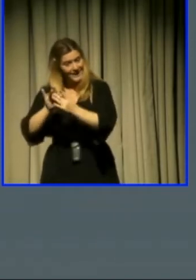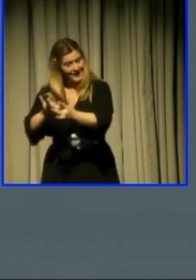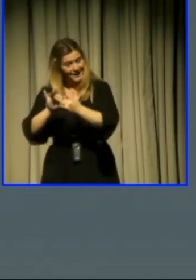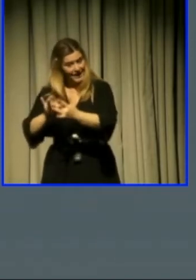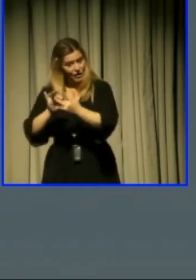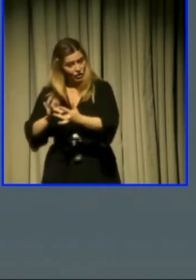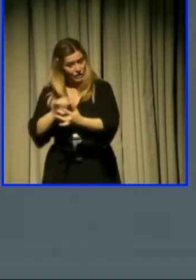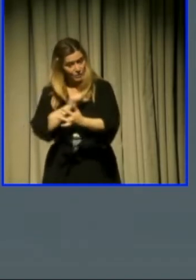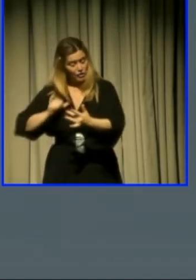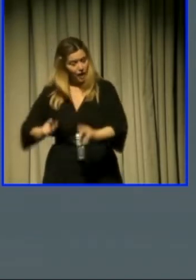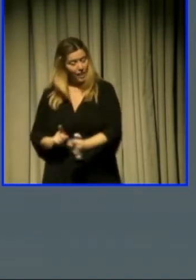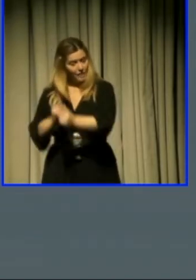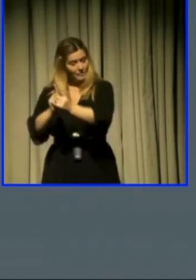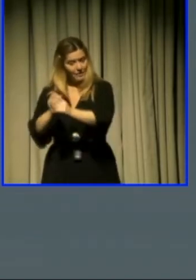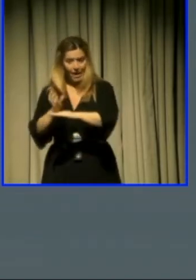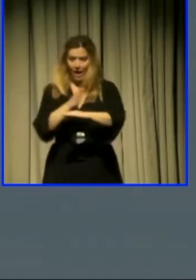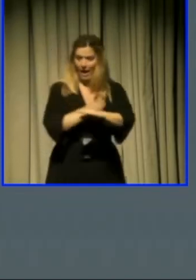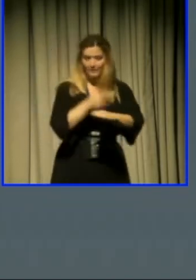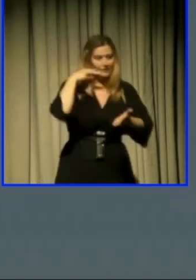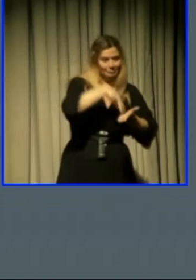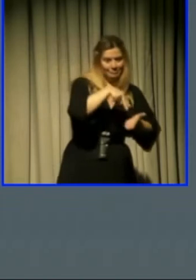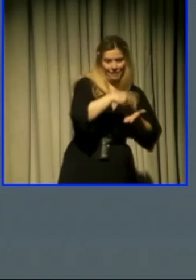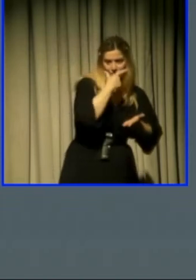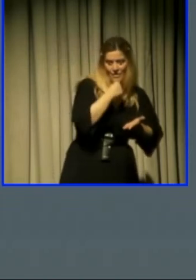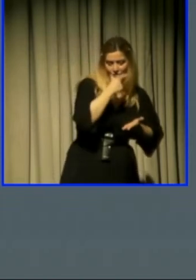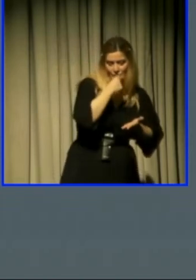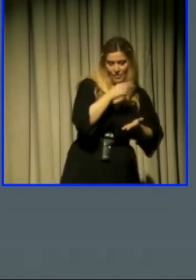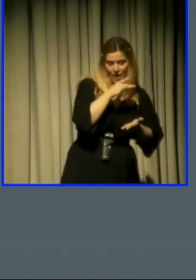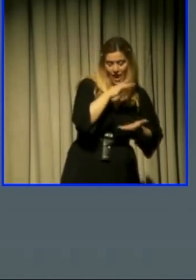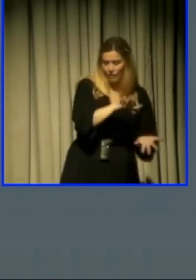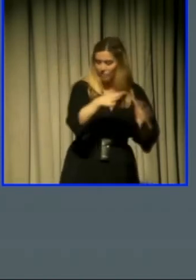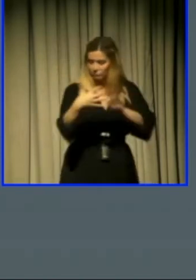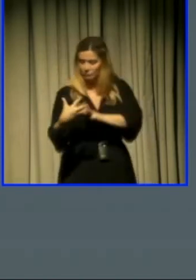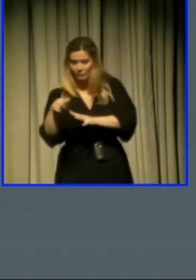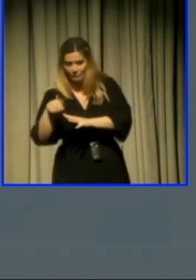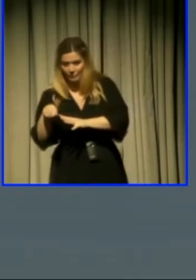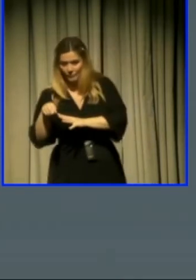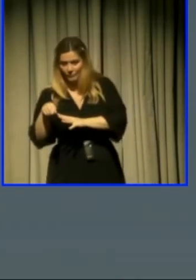openly and easily is now being replicated for the virtual space.